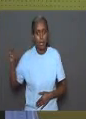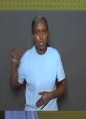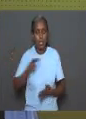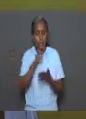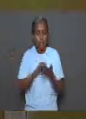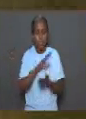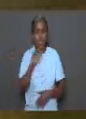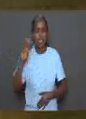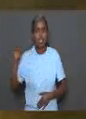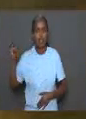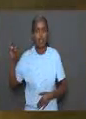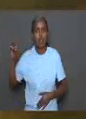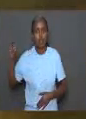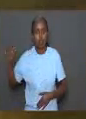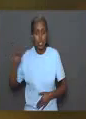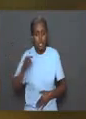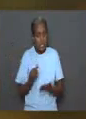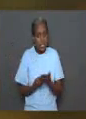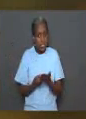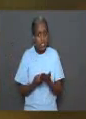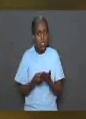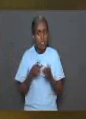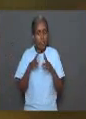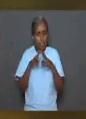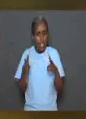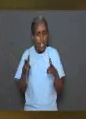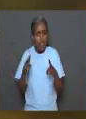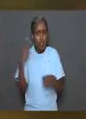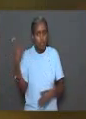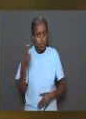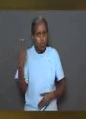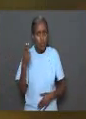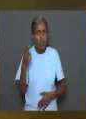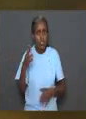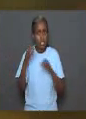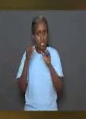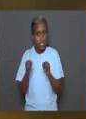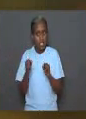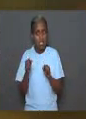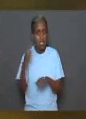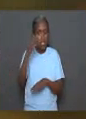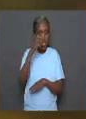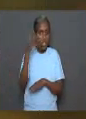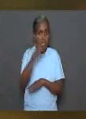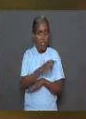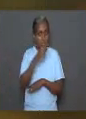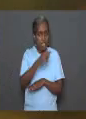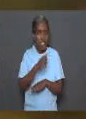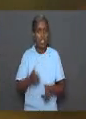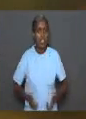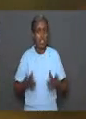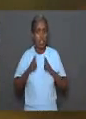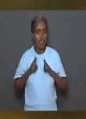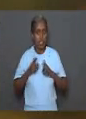mode. These are very useful skills in everyday life that will allow you